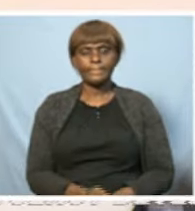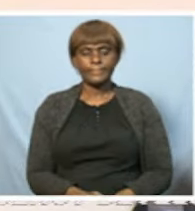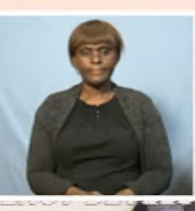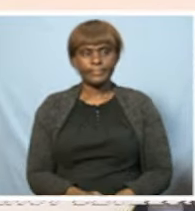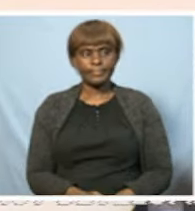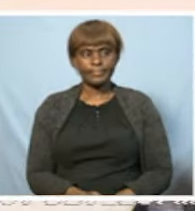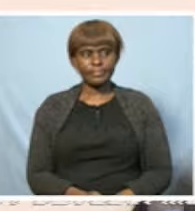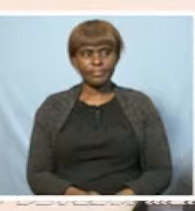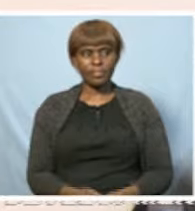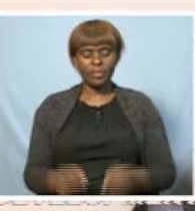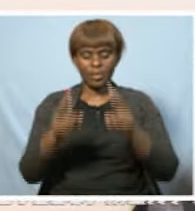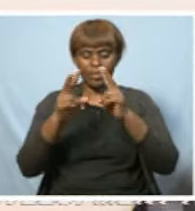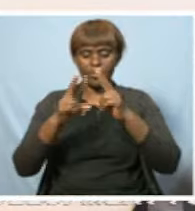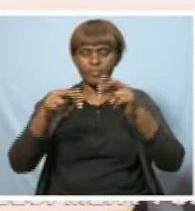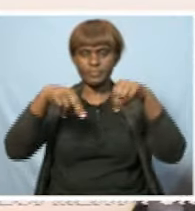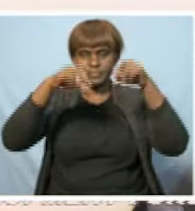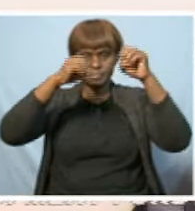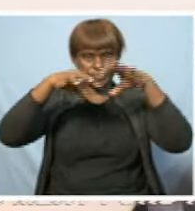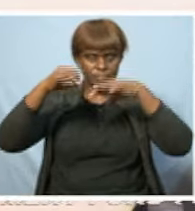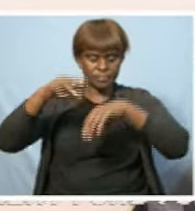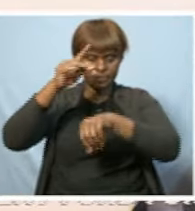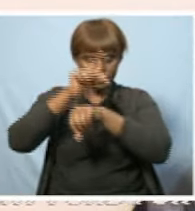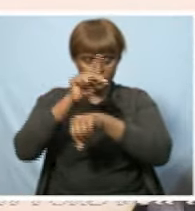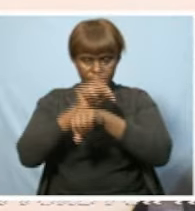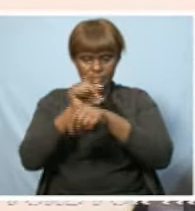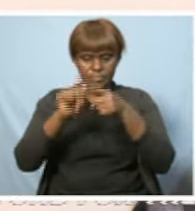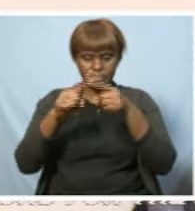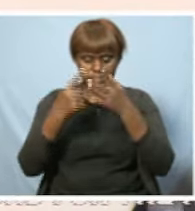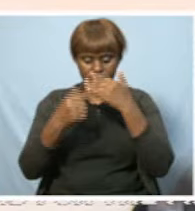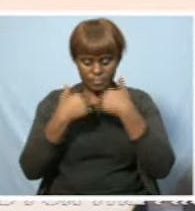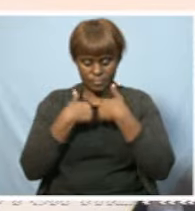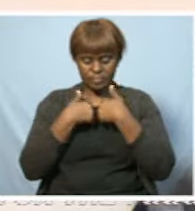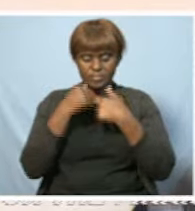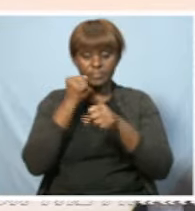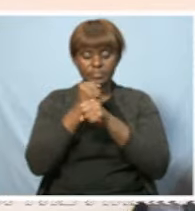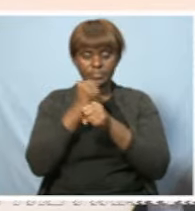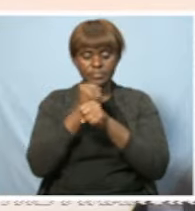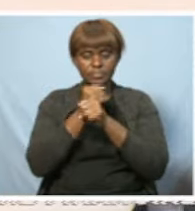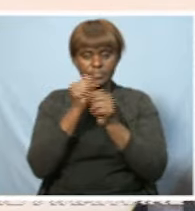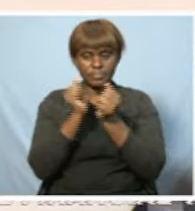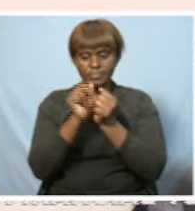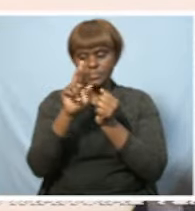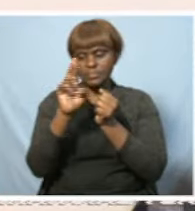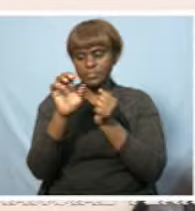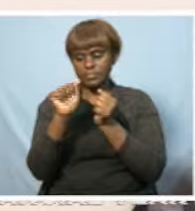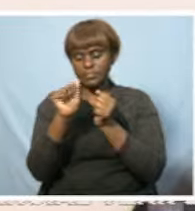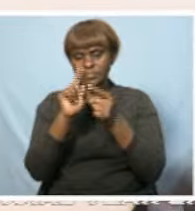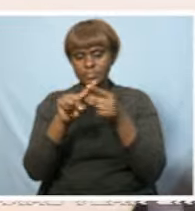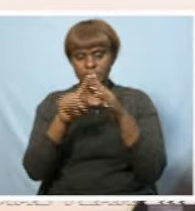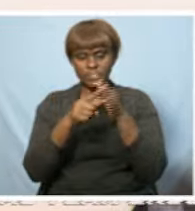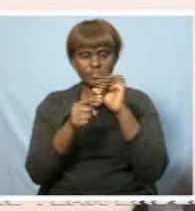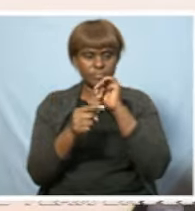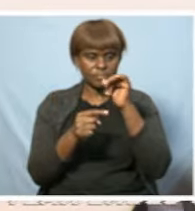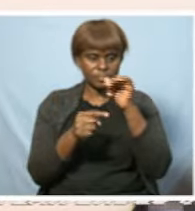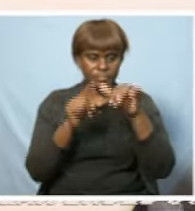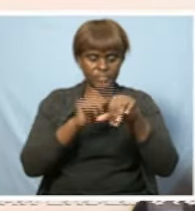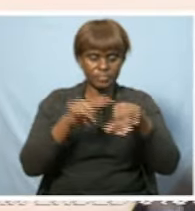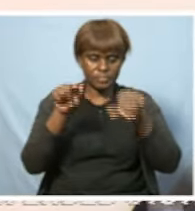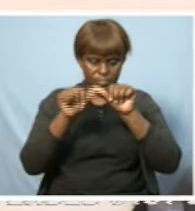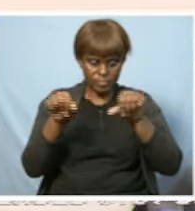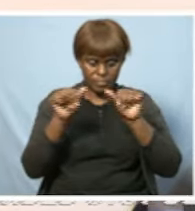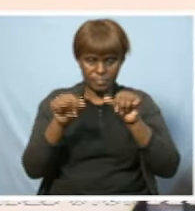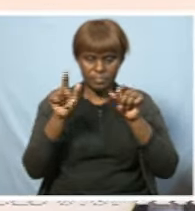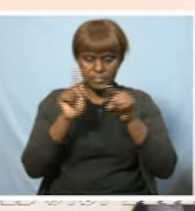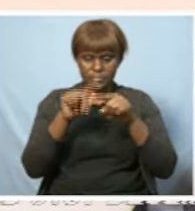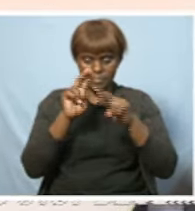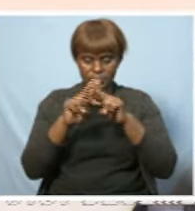Under Rural Electrification Authority, the project was to be undertaken in conjunction with REA, but had not commenced by the time of audit. Chair